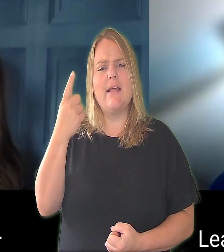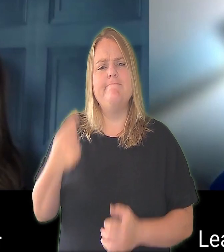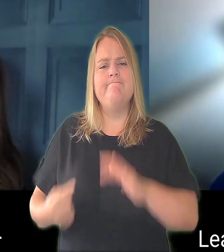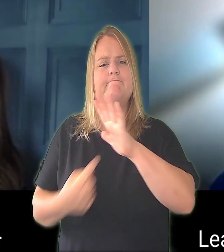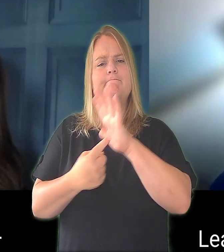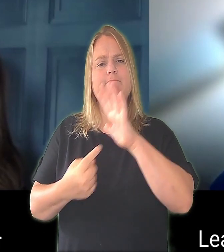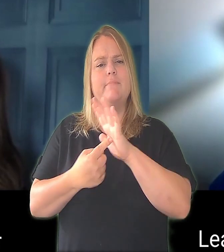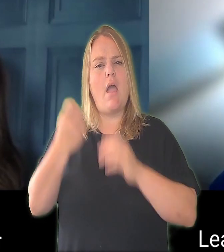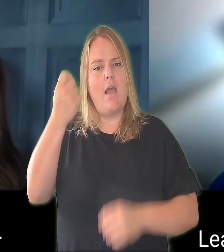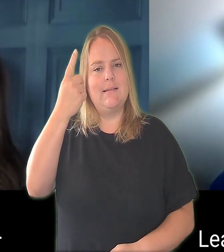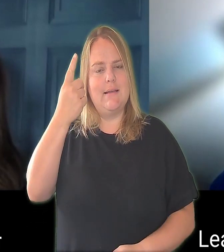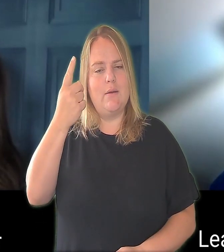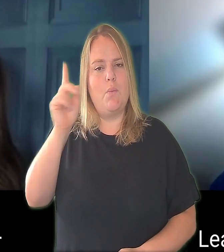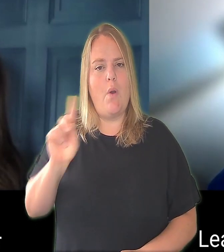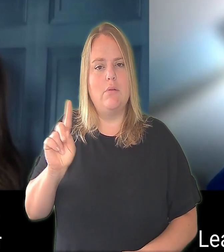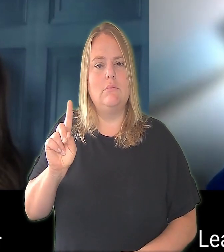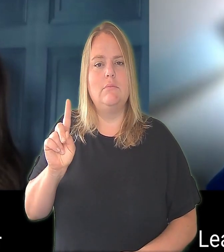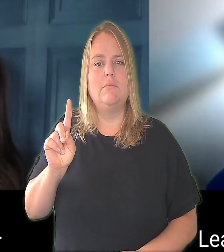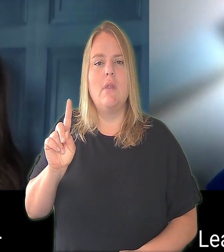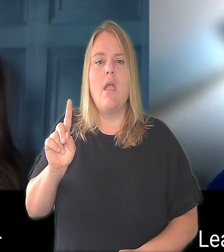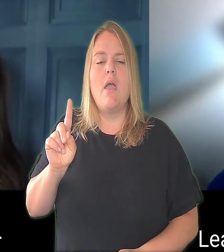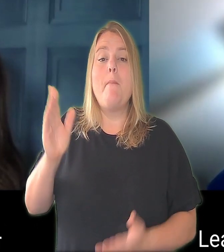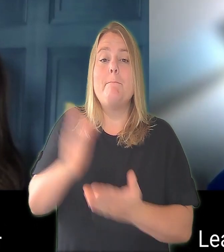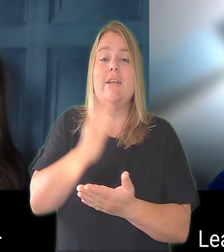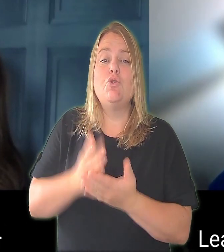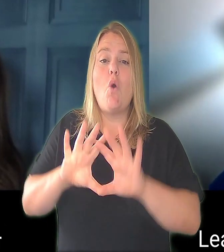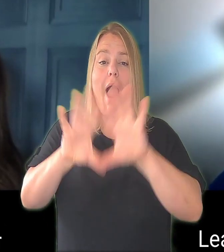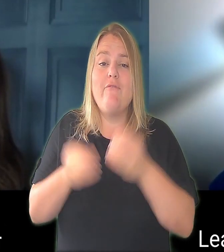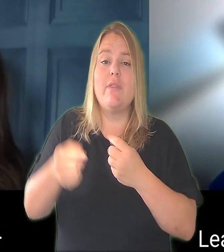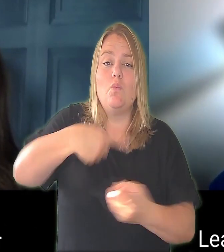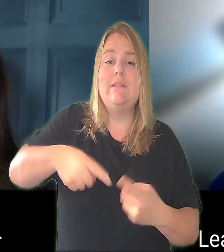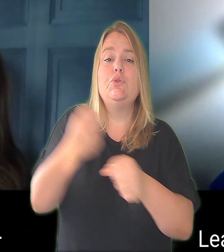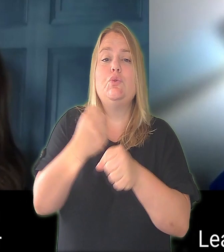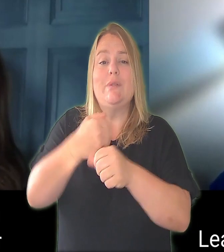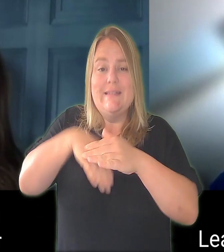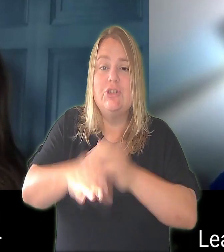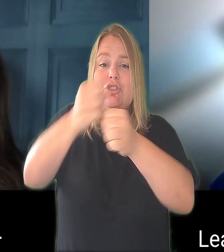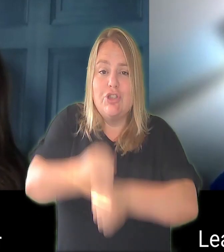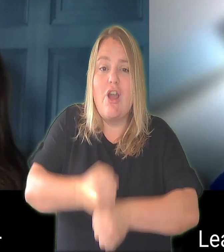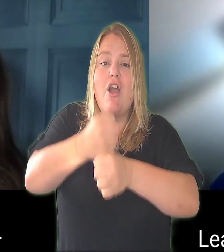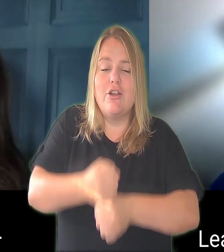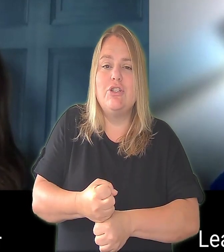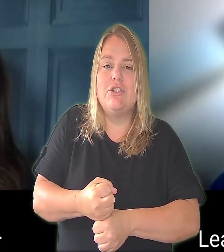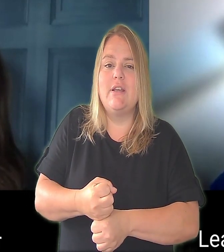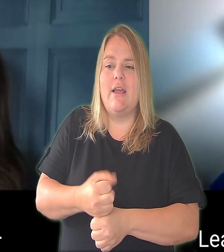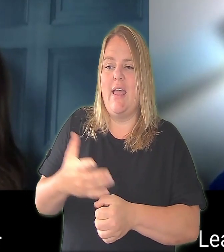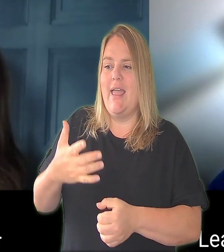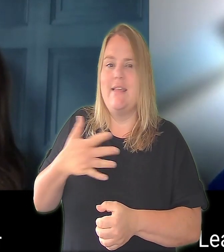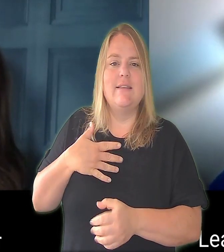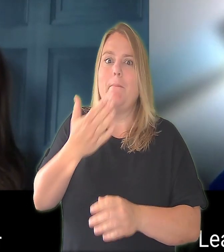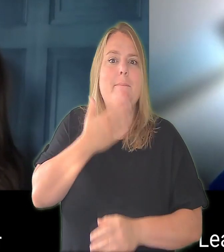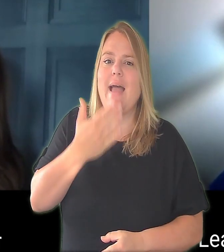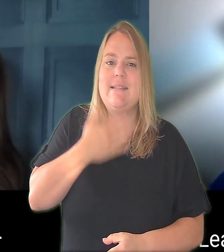be as unbureaucratic and simple to use as possible, and I'm happy to help out. Okay, so I get the basic idea that this is supposed